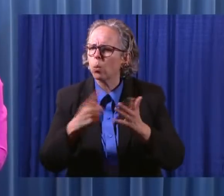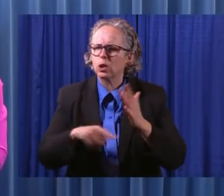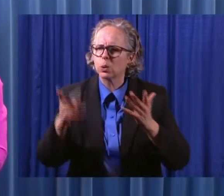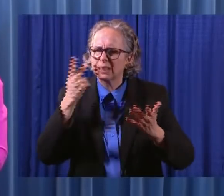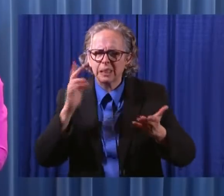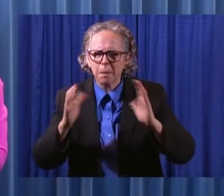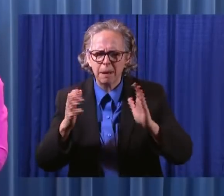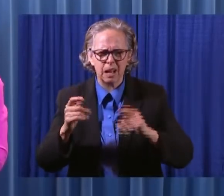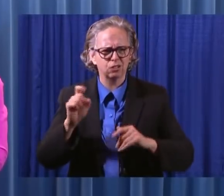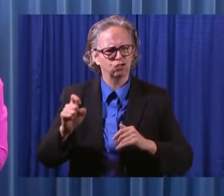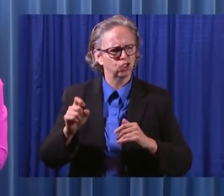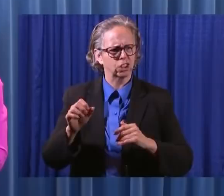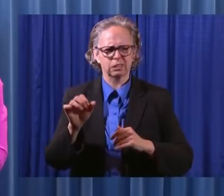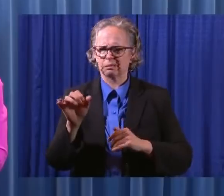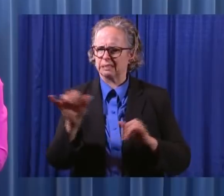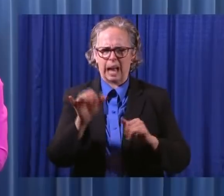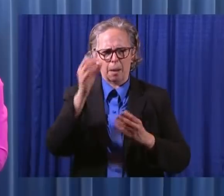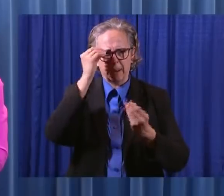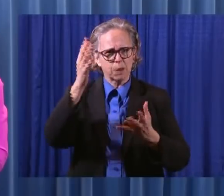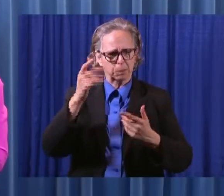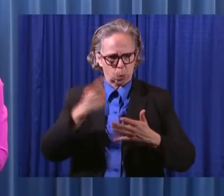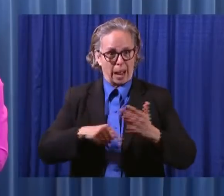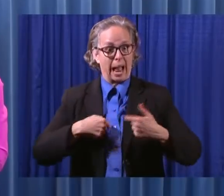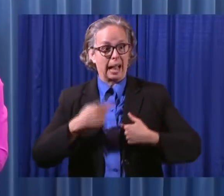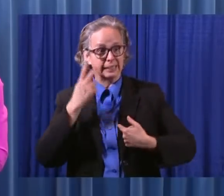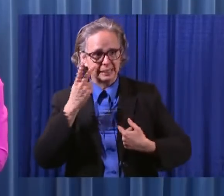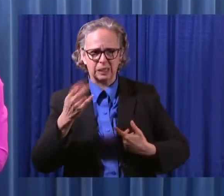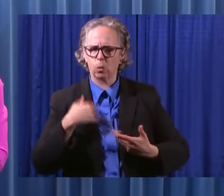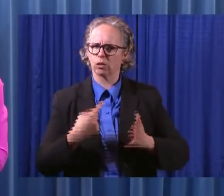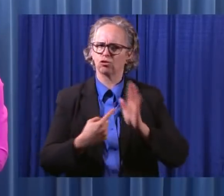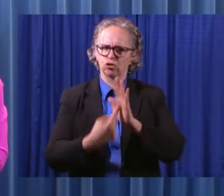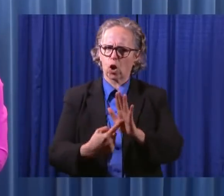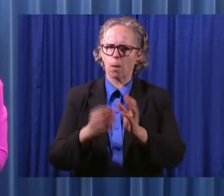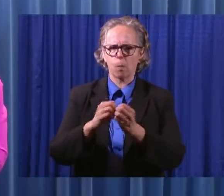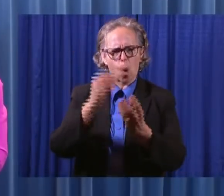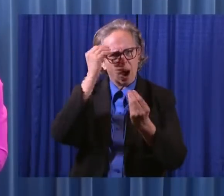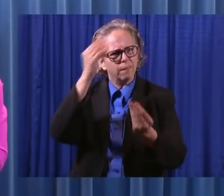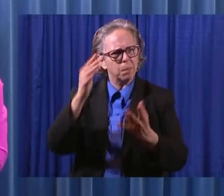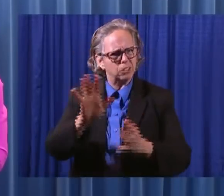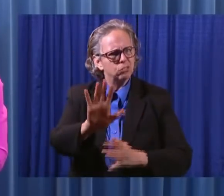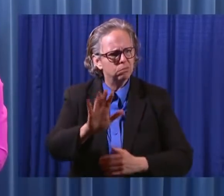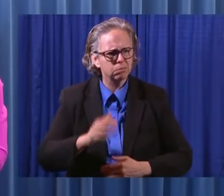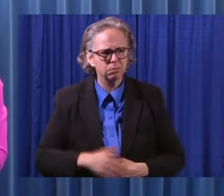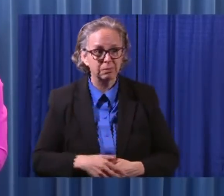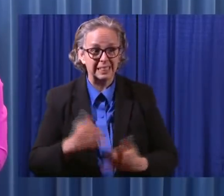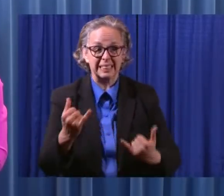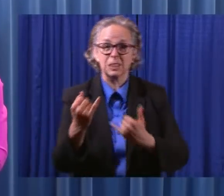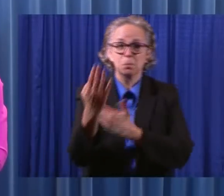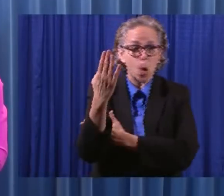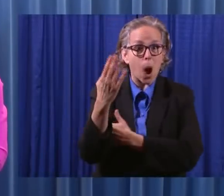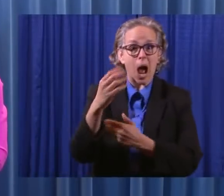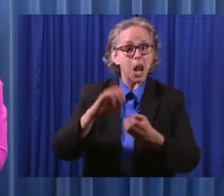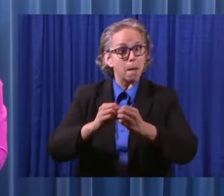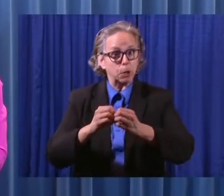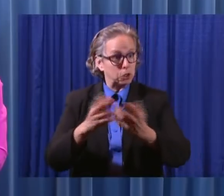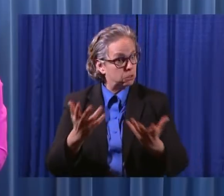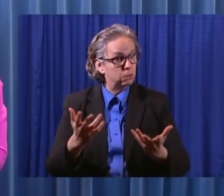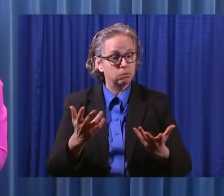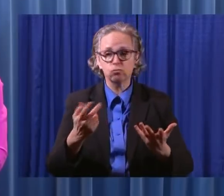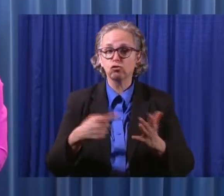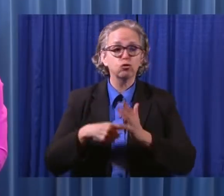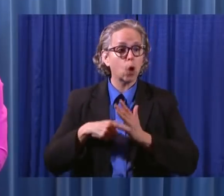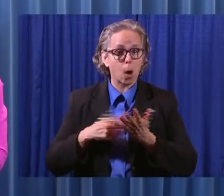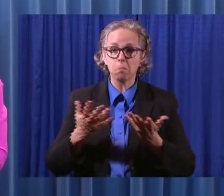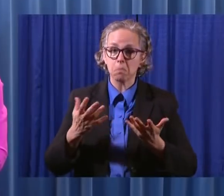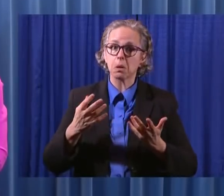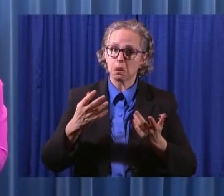seeing, and we'll try to share more data. I mean, the numbers I looked at this morning showed that the positivity number was